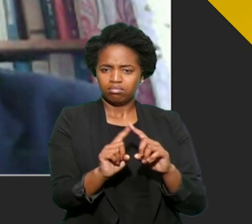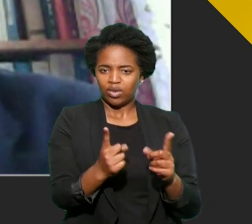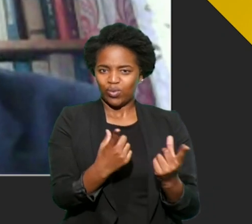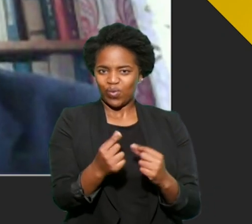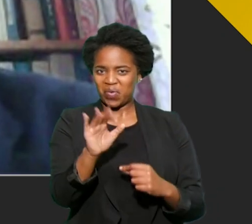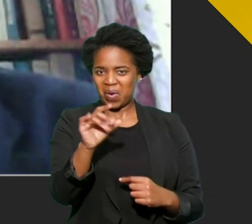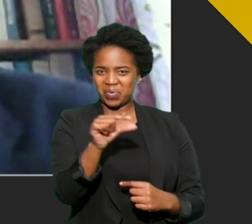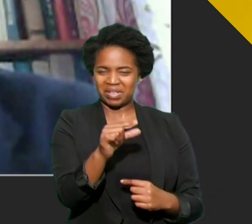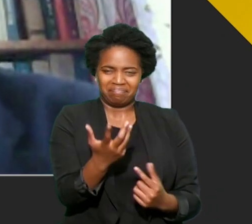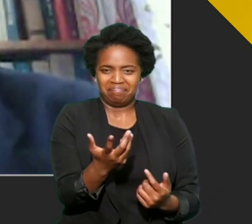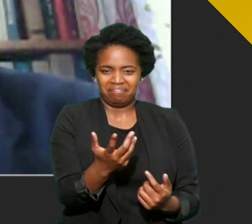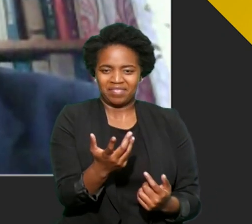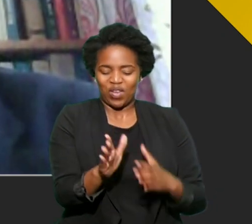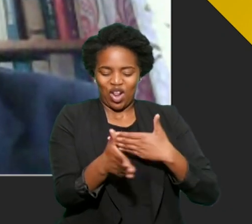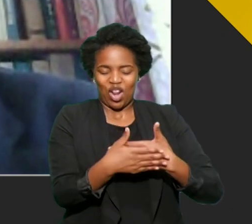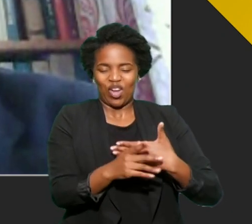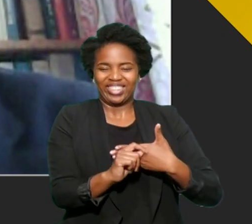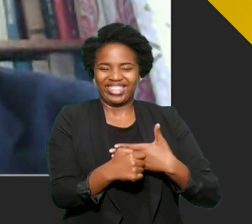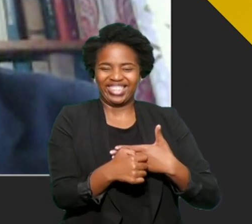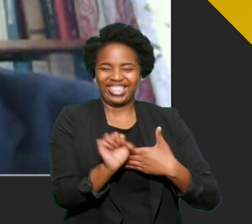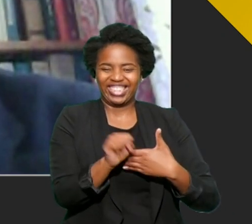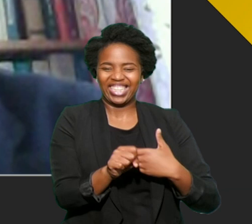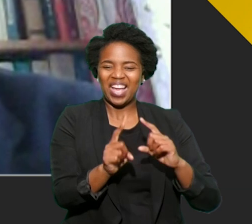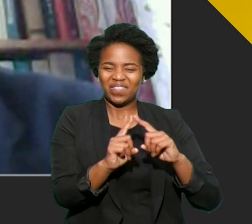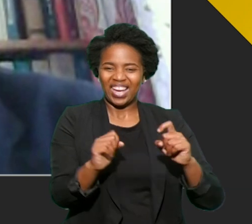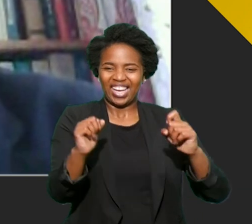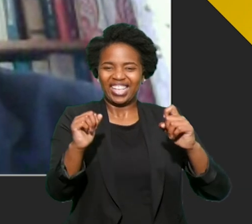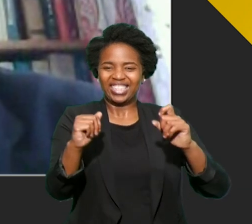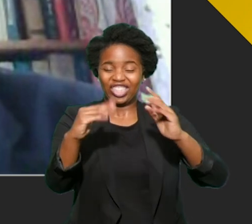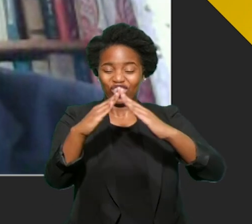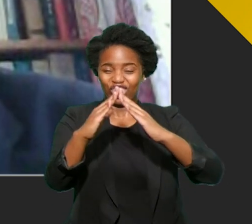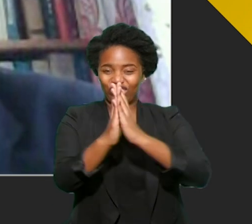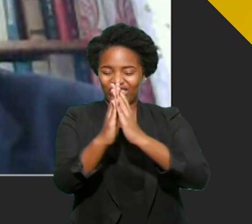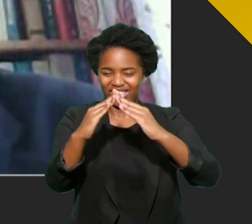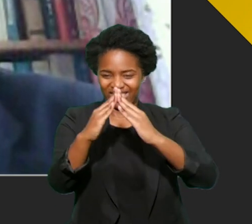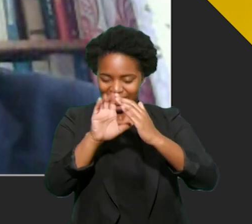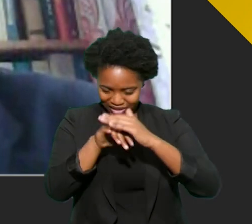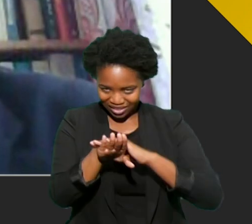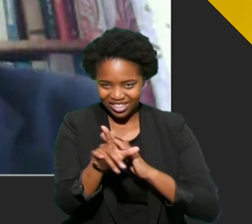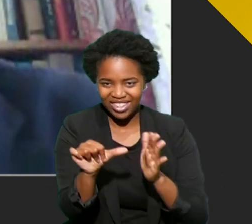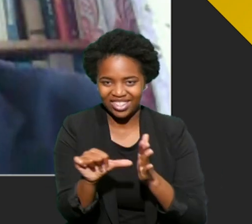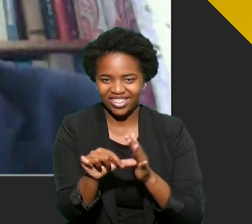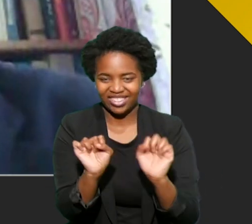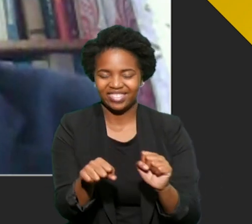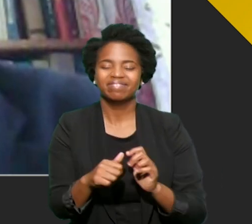only during the lockdown. Yeah. Otherwise, going to the church is always the best choice.